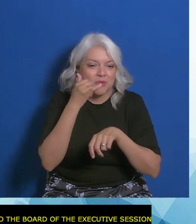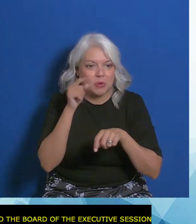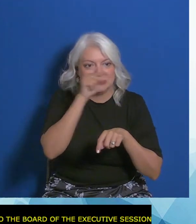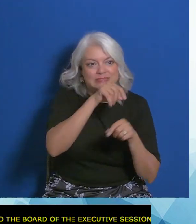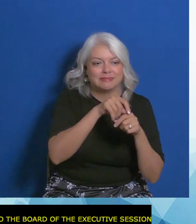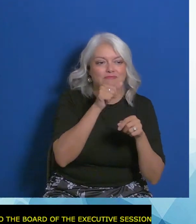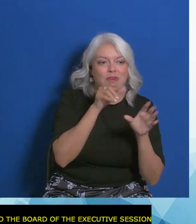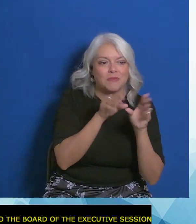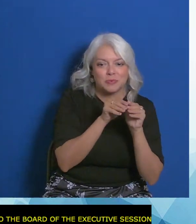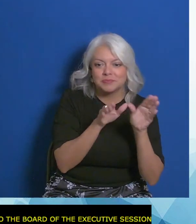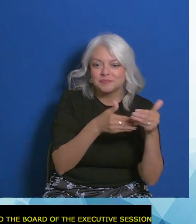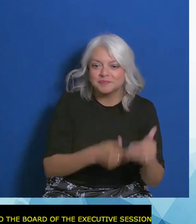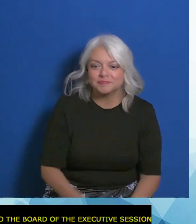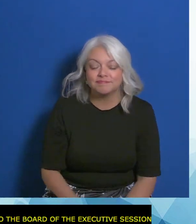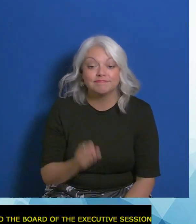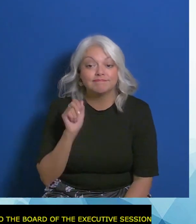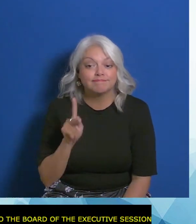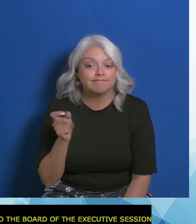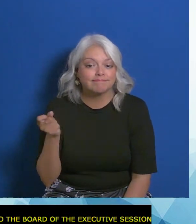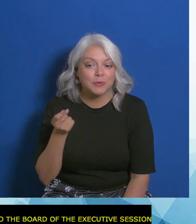Okay, I'll hold. All right. Thank you.